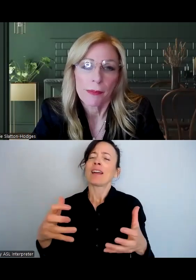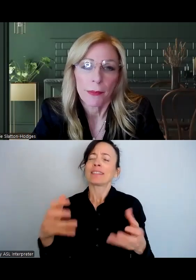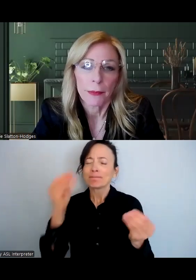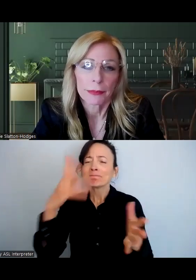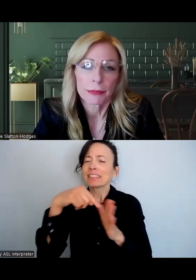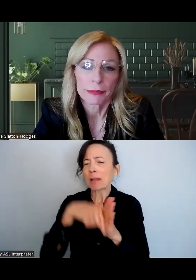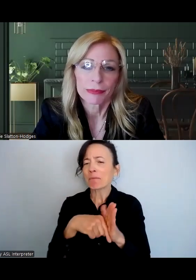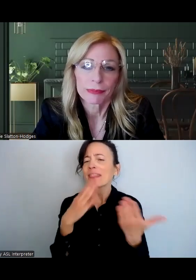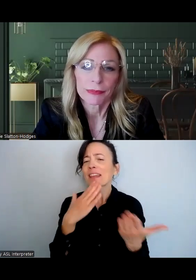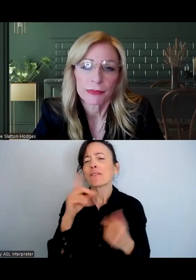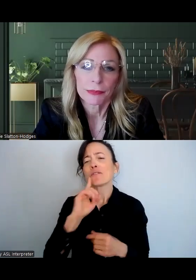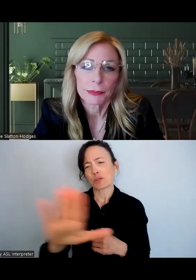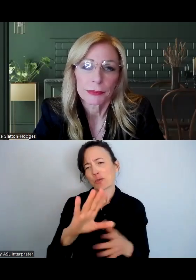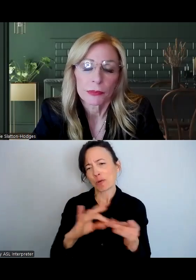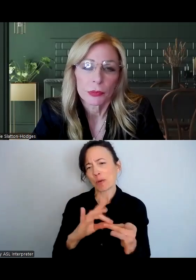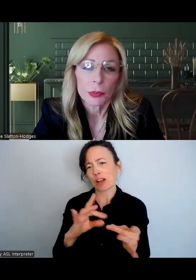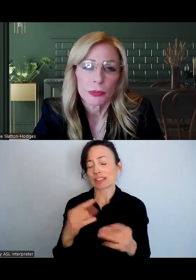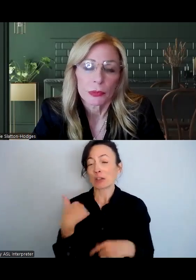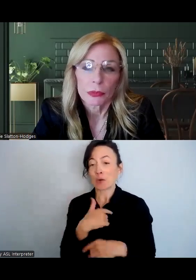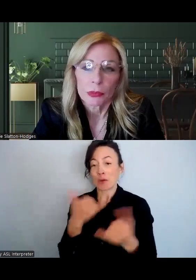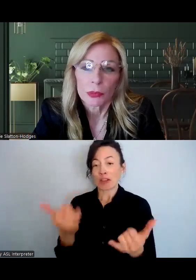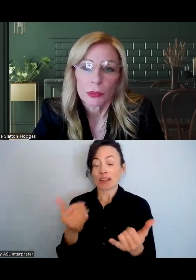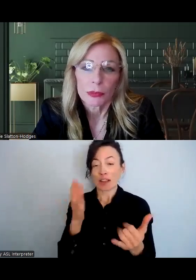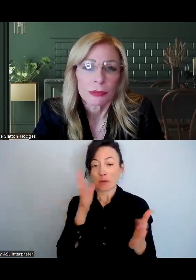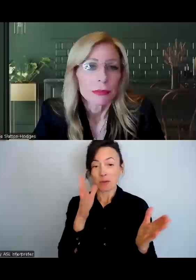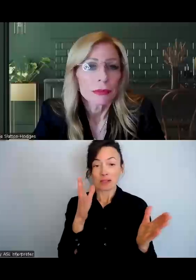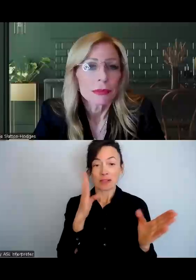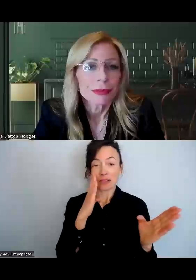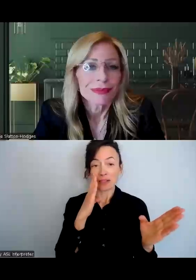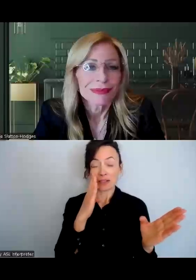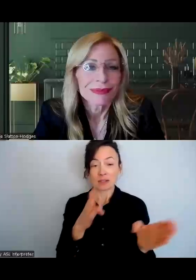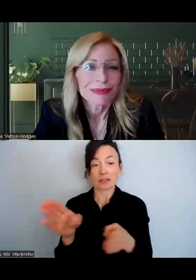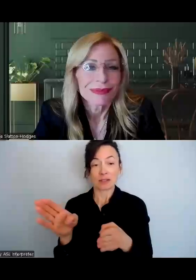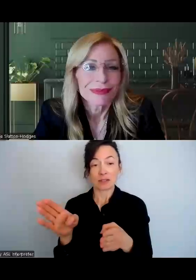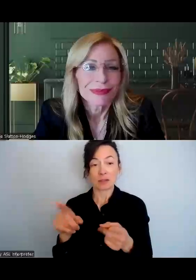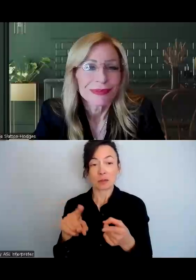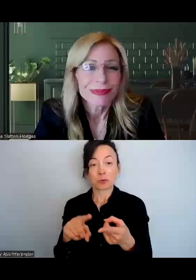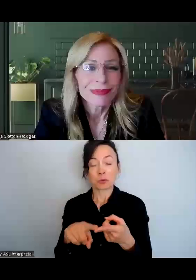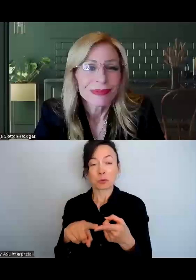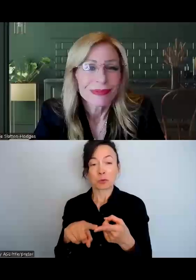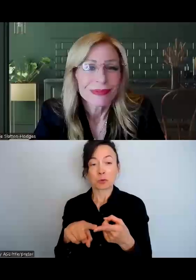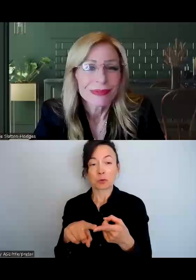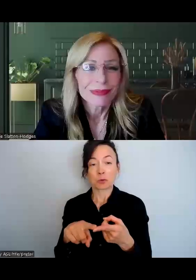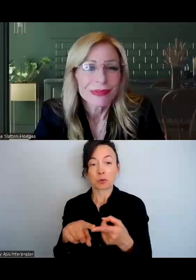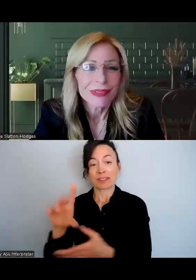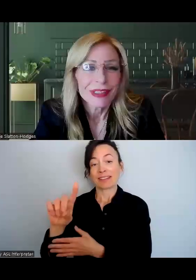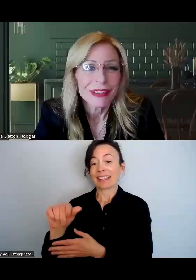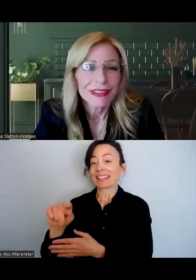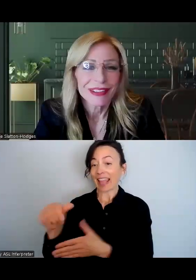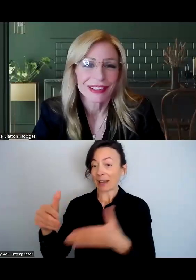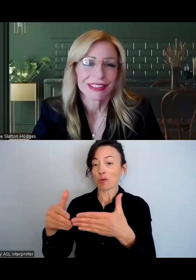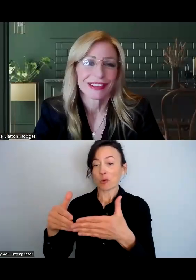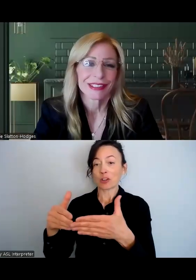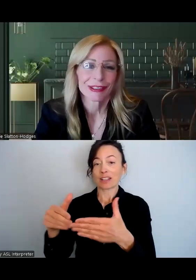your remarks. We are now going to go to the data